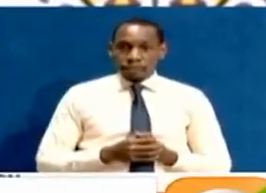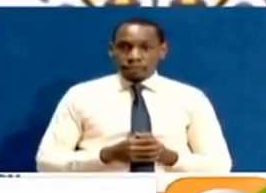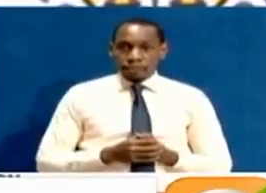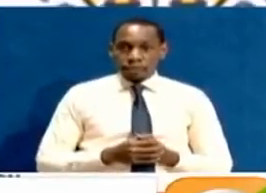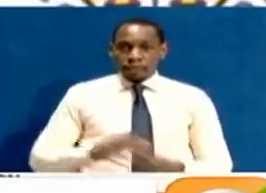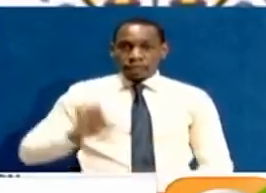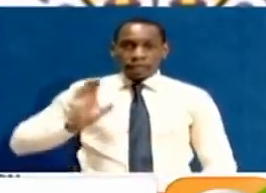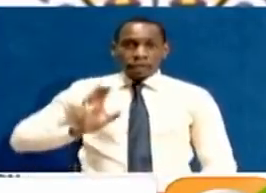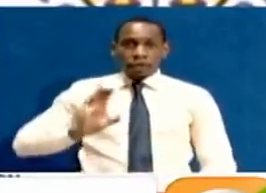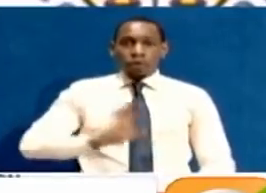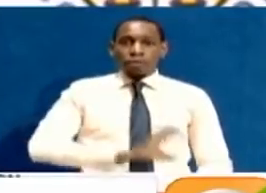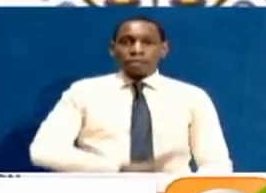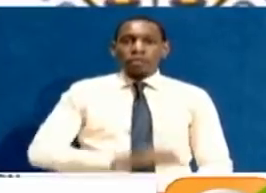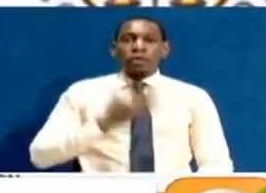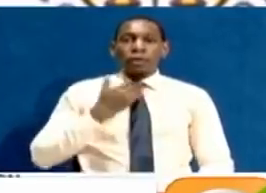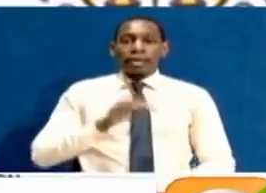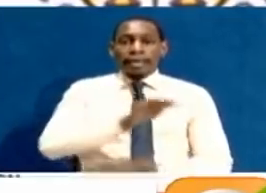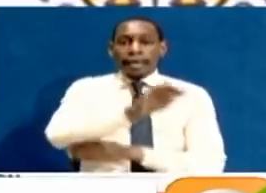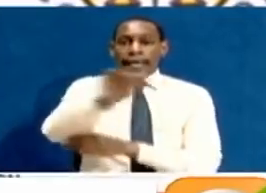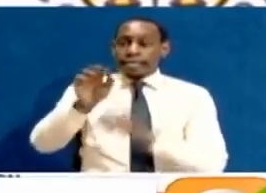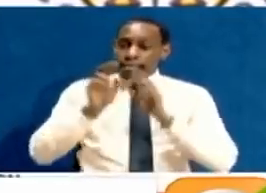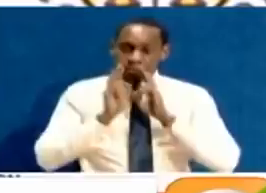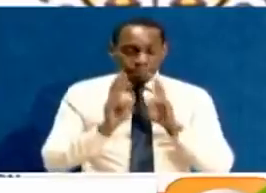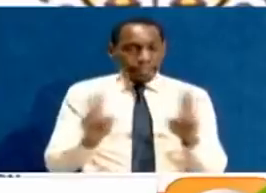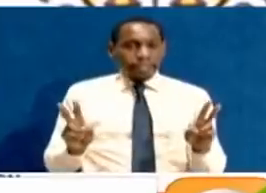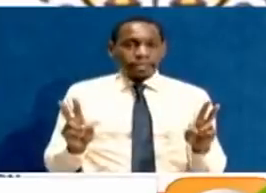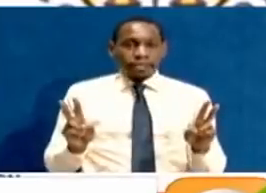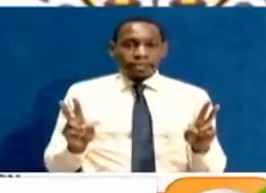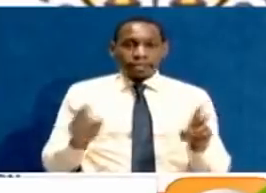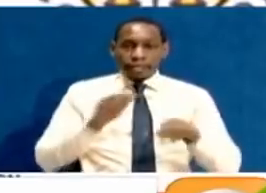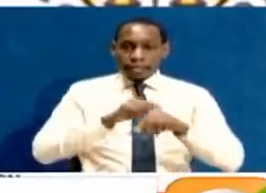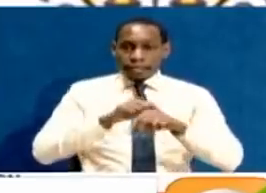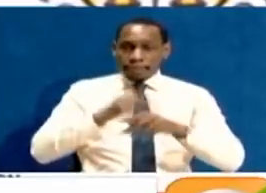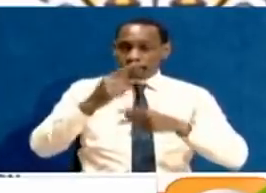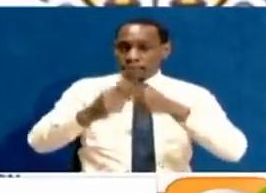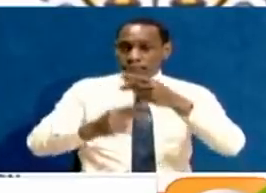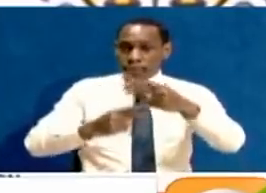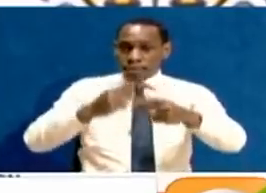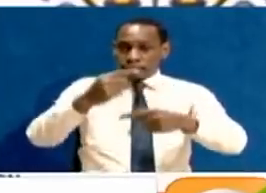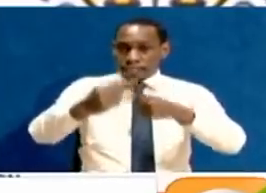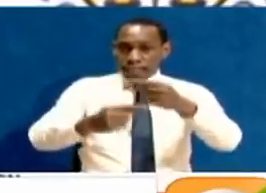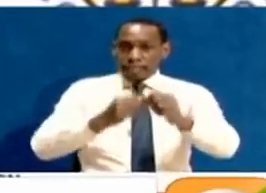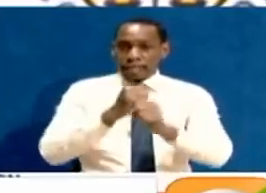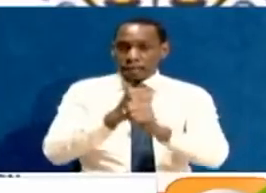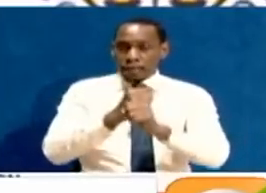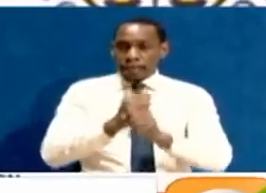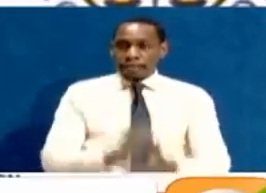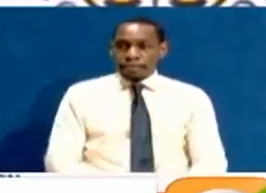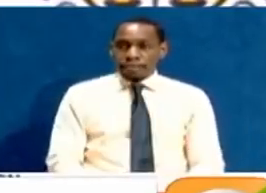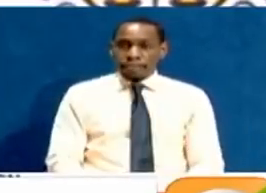The Commission wishes to call for calm as this process is conducted.